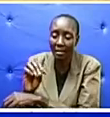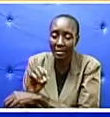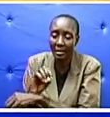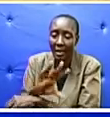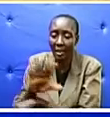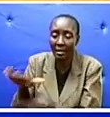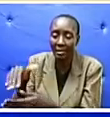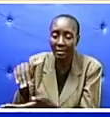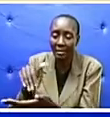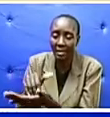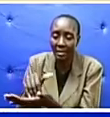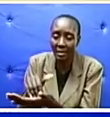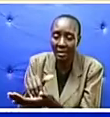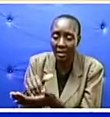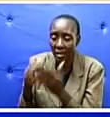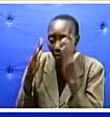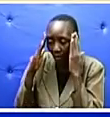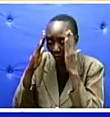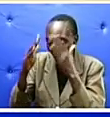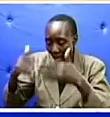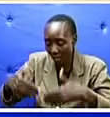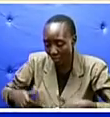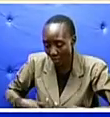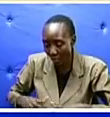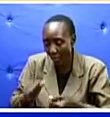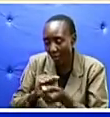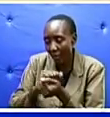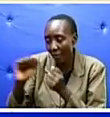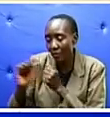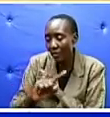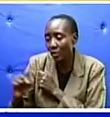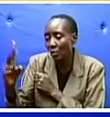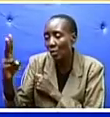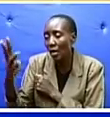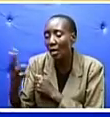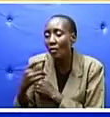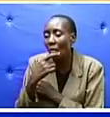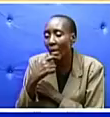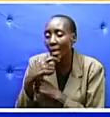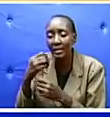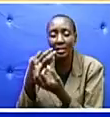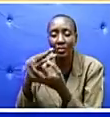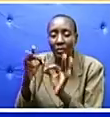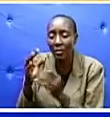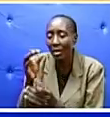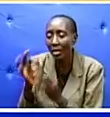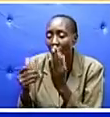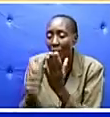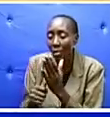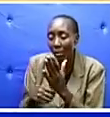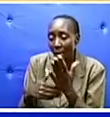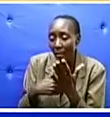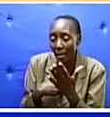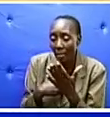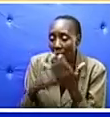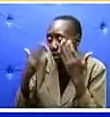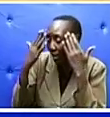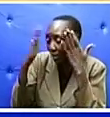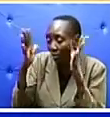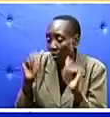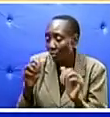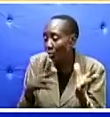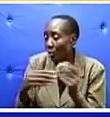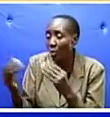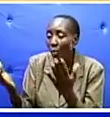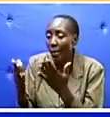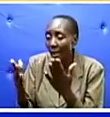with young people 15 to 24. It's a free of charge. If you have any issue that you are going through and you don't know where to go,